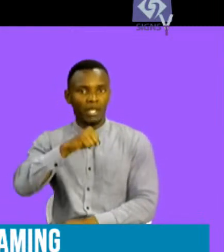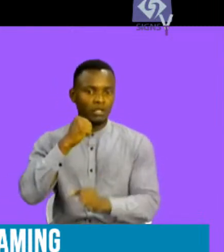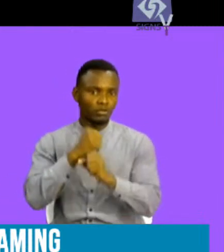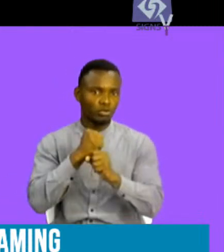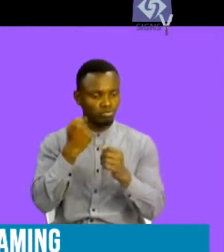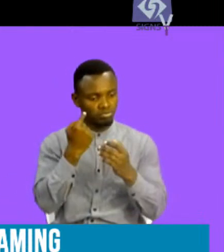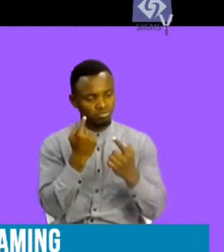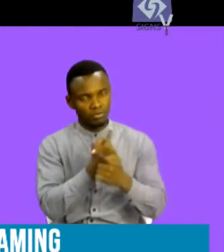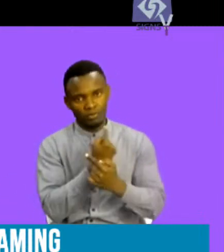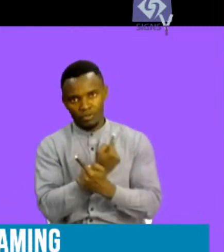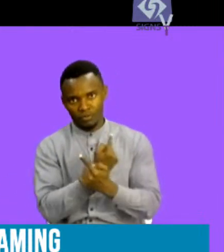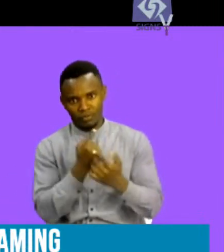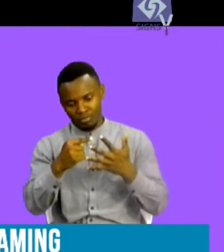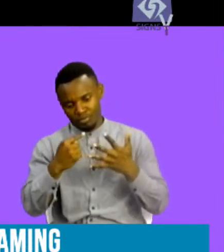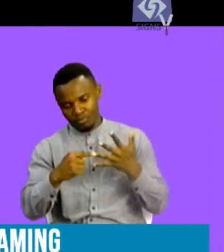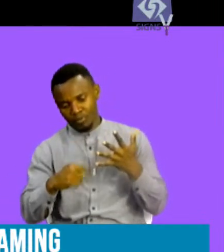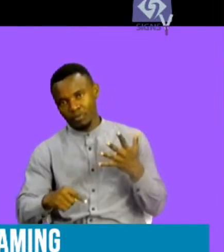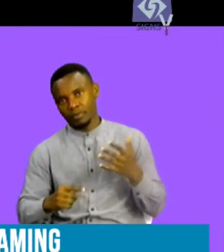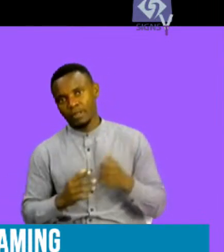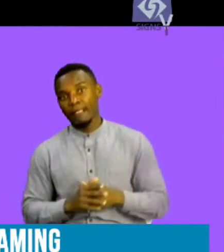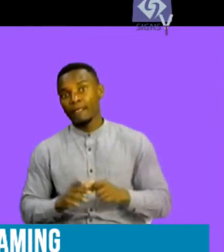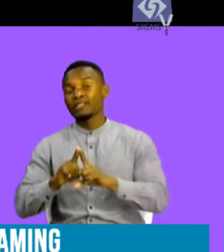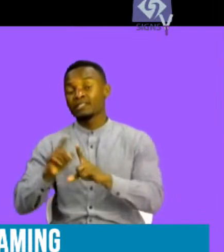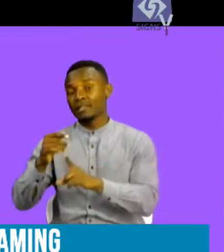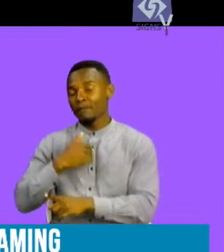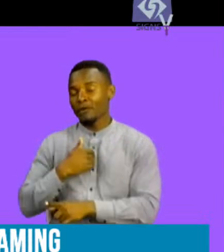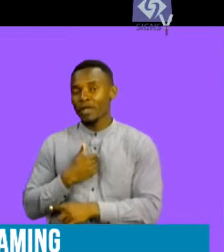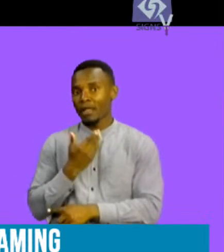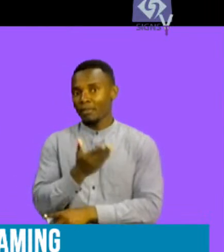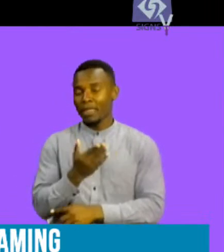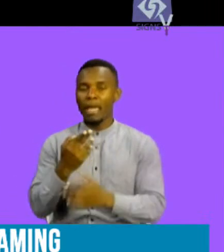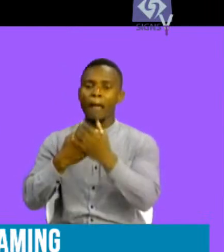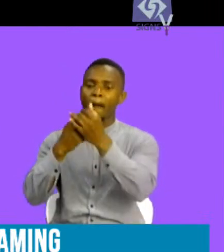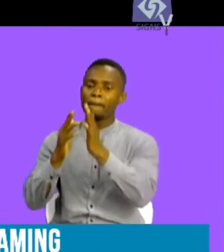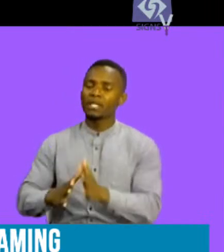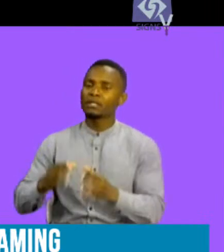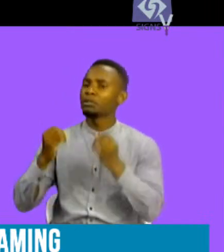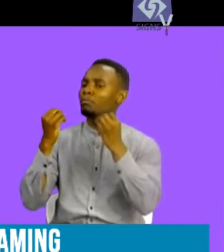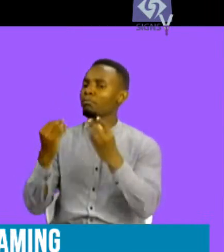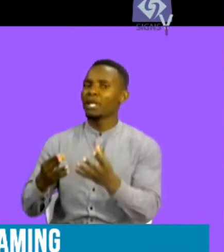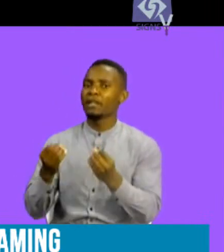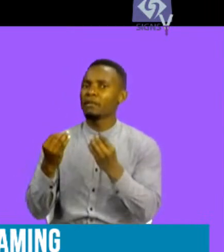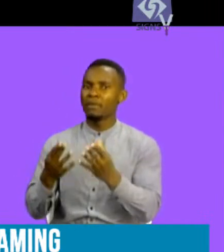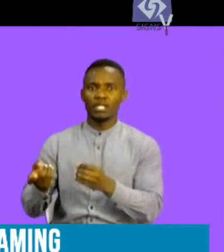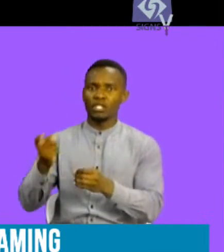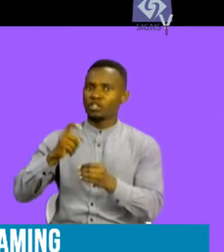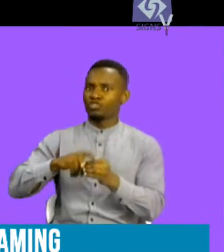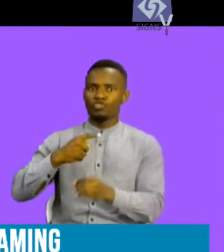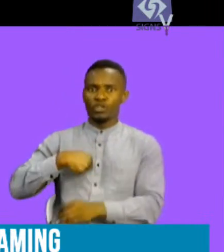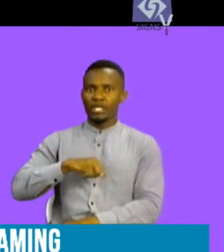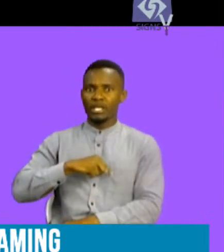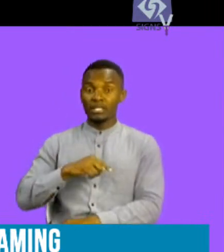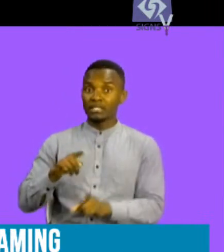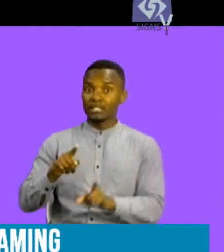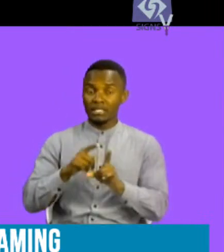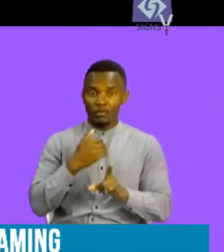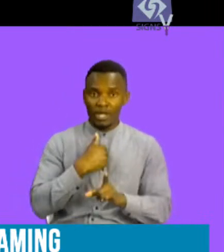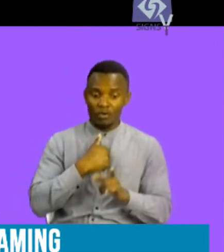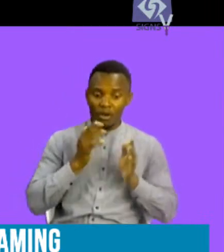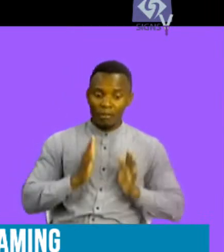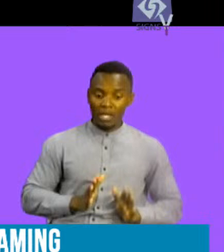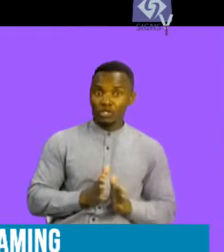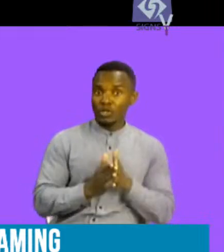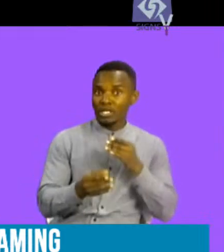many partners celebrating with us or joining us, either to support or just to attend. We had persons with disabilities